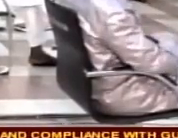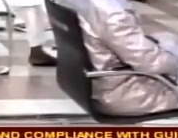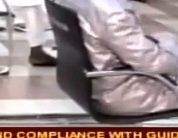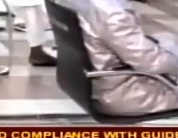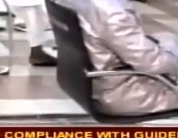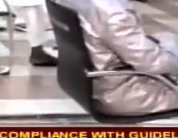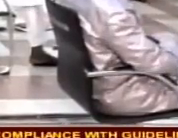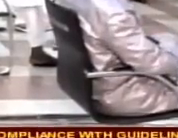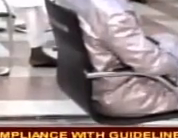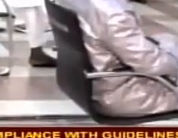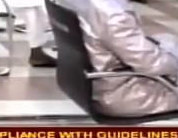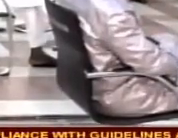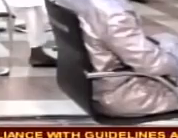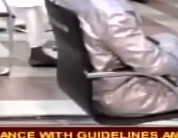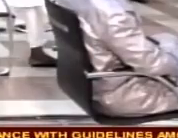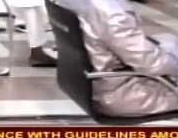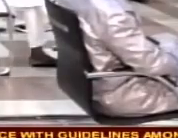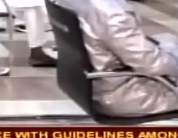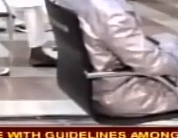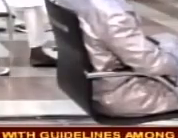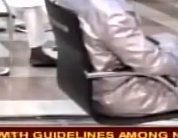of Aviation.